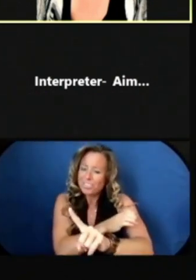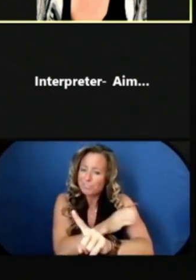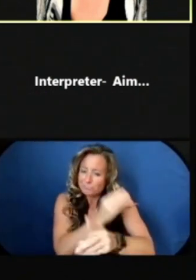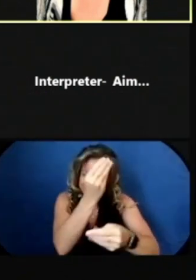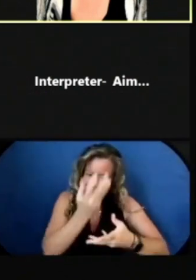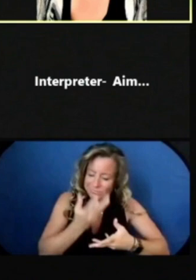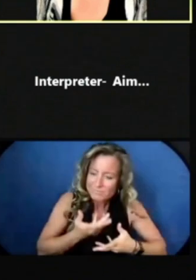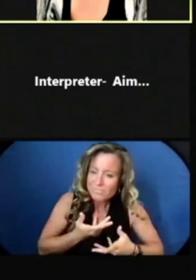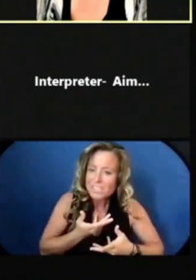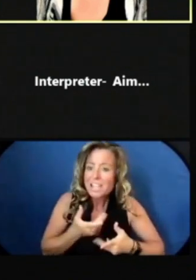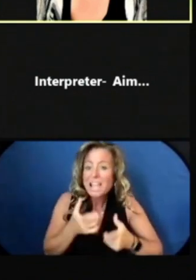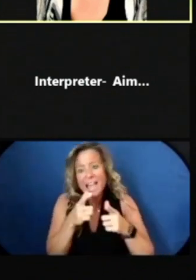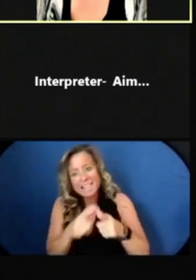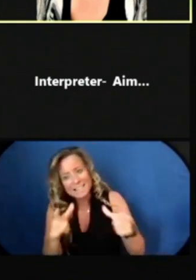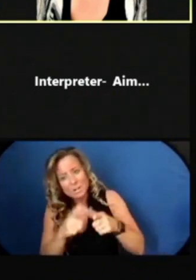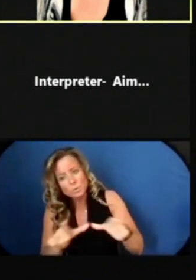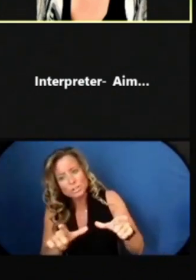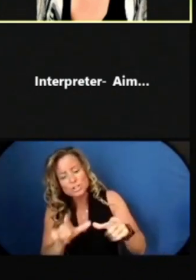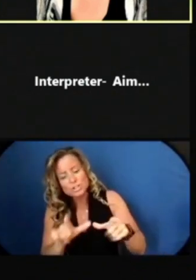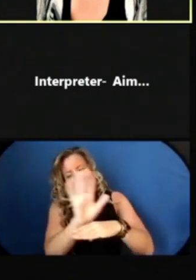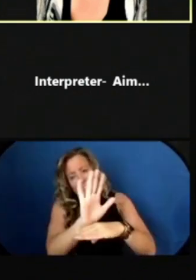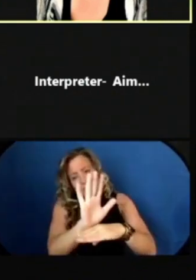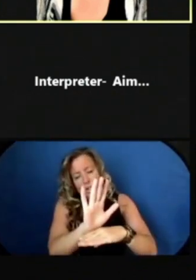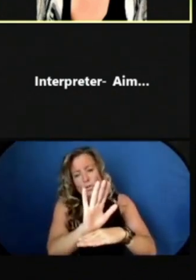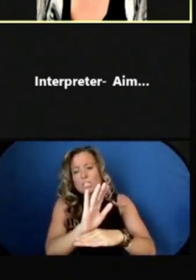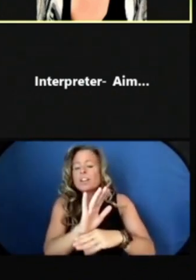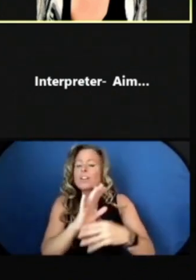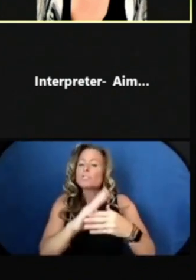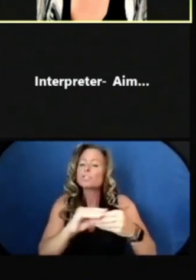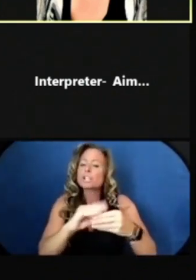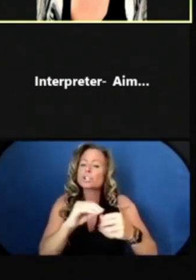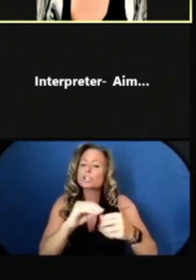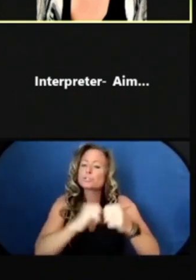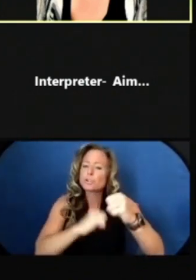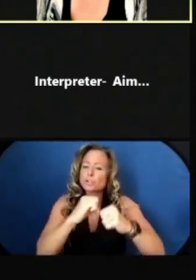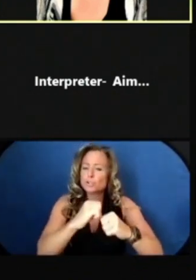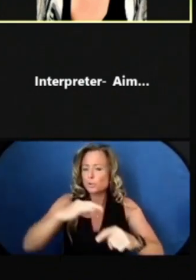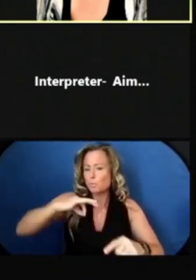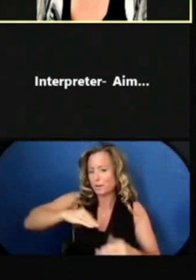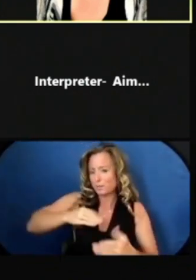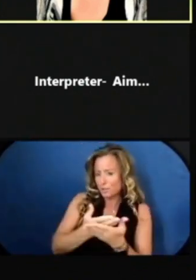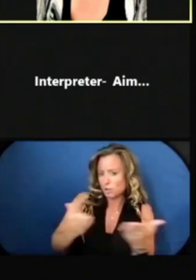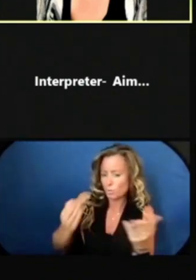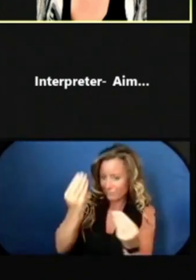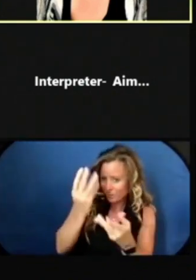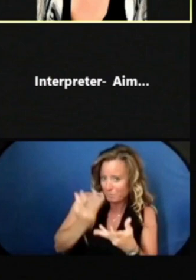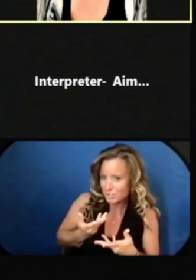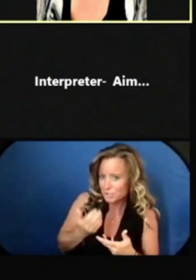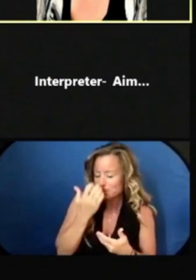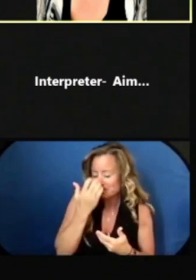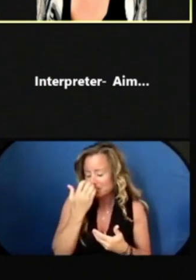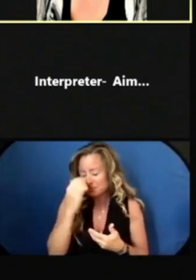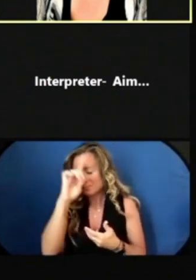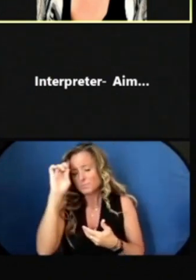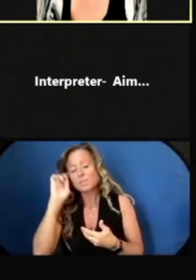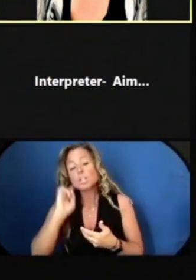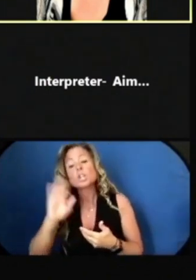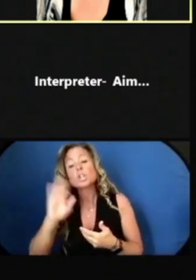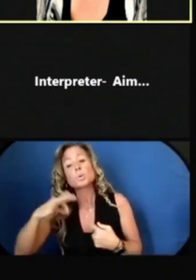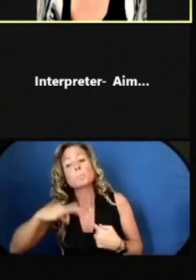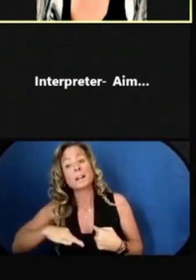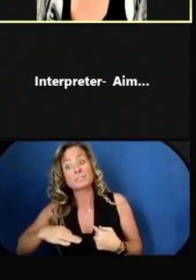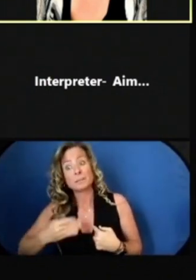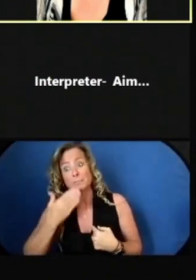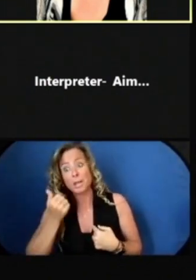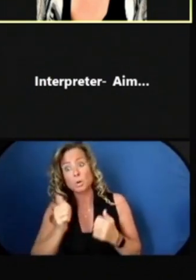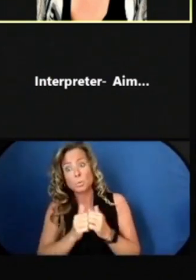language, and use narrative structure to your benefit. And You'll engage with the audience in an emotionally resonant way.